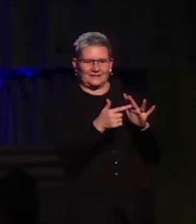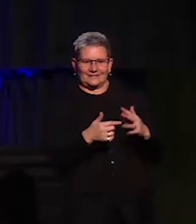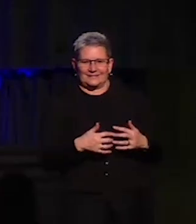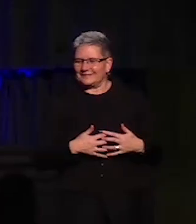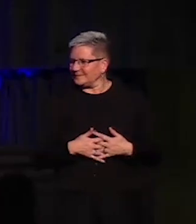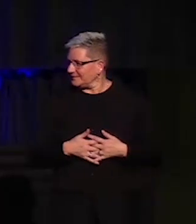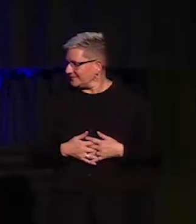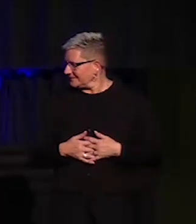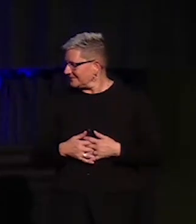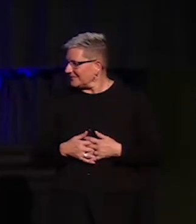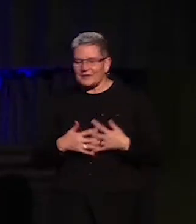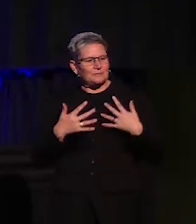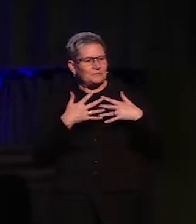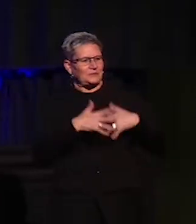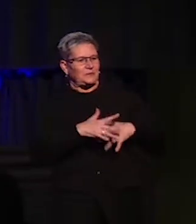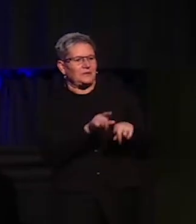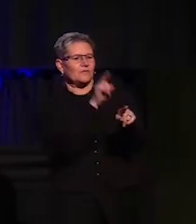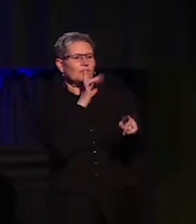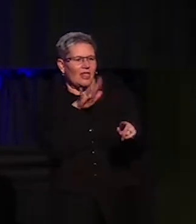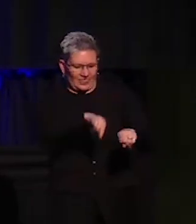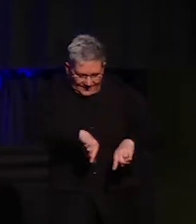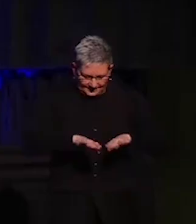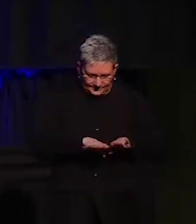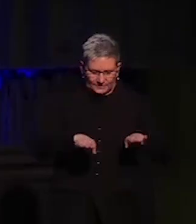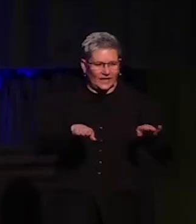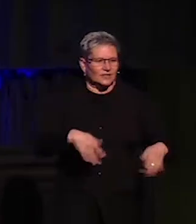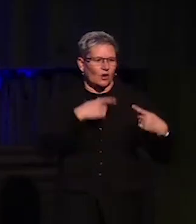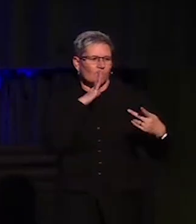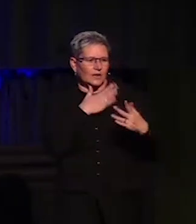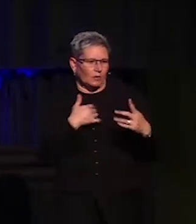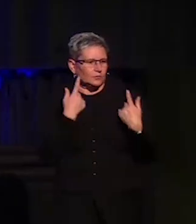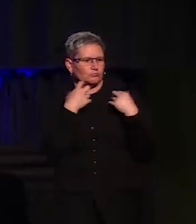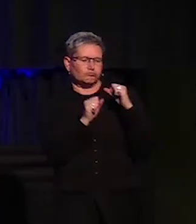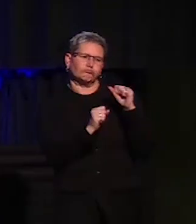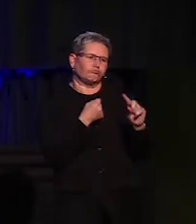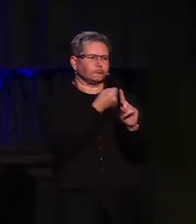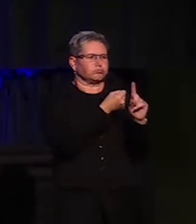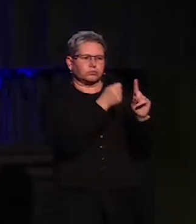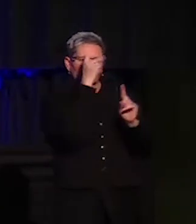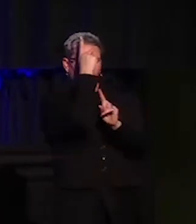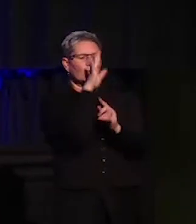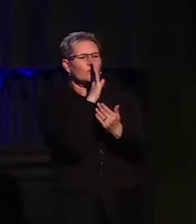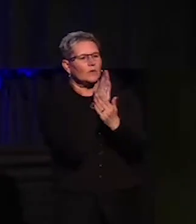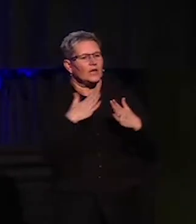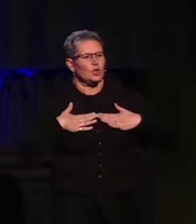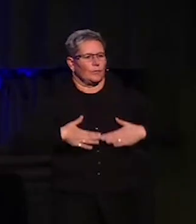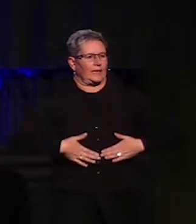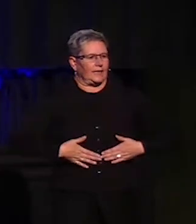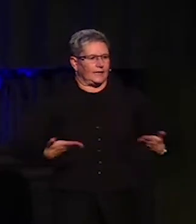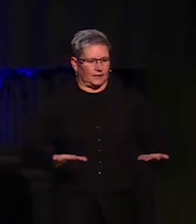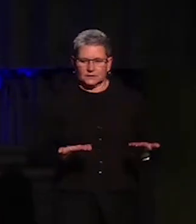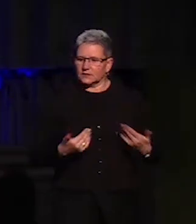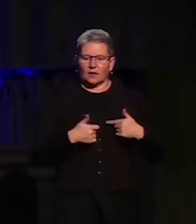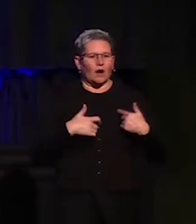While this isn't a political stage, it is a human one. And today, I